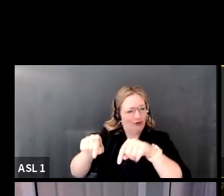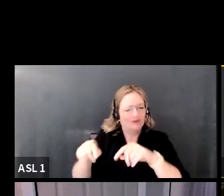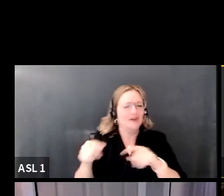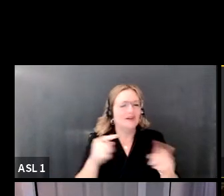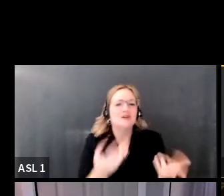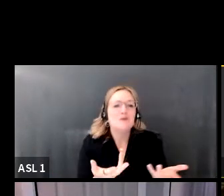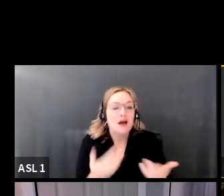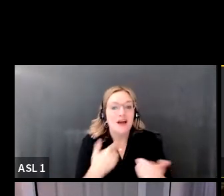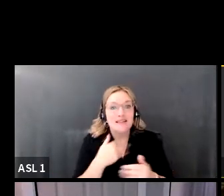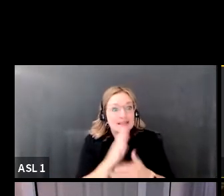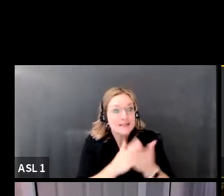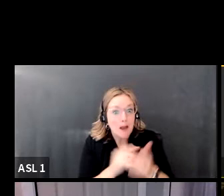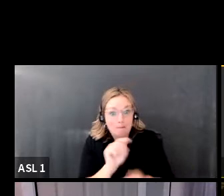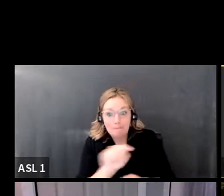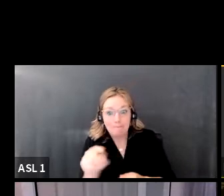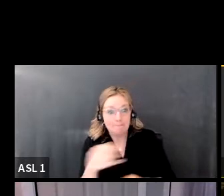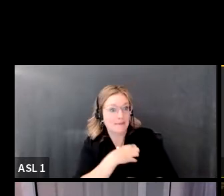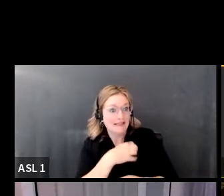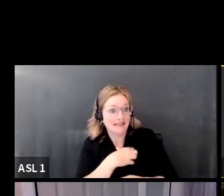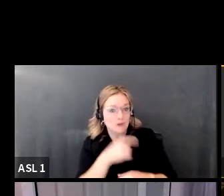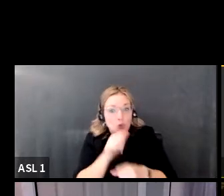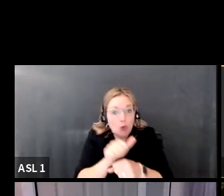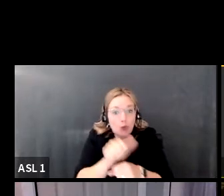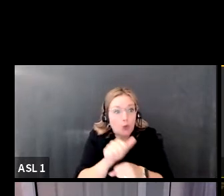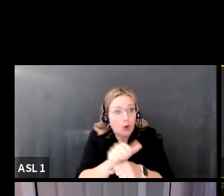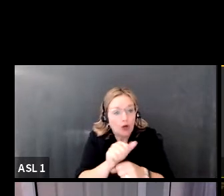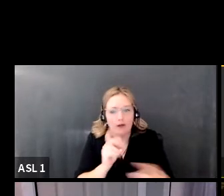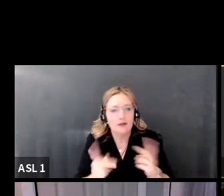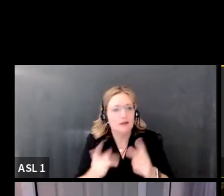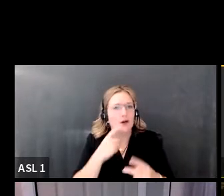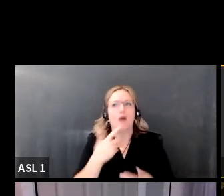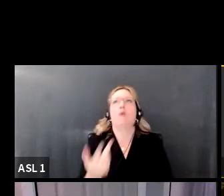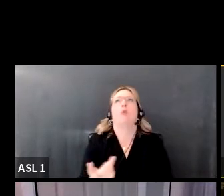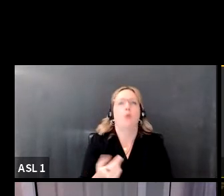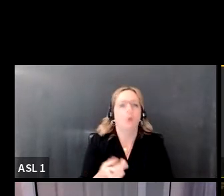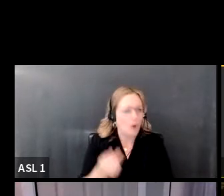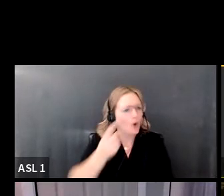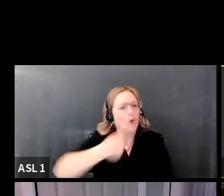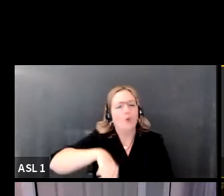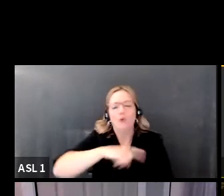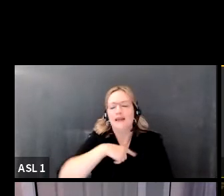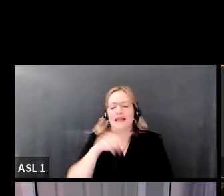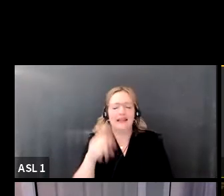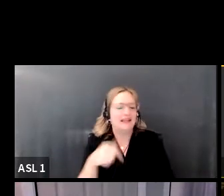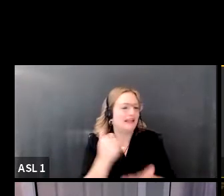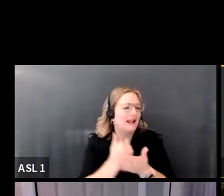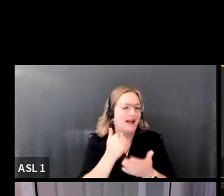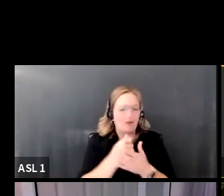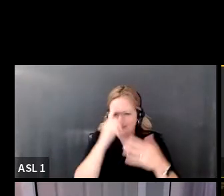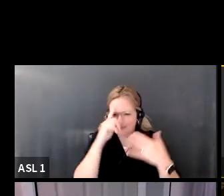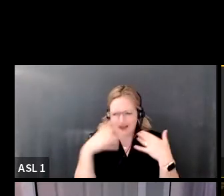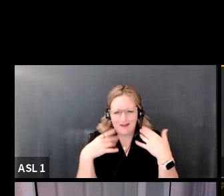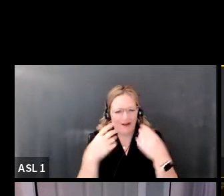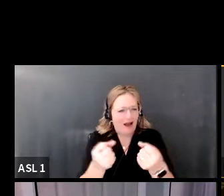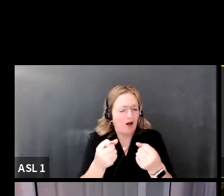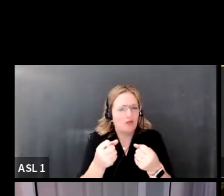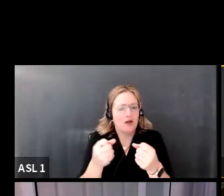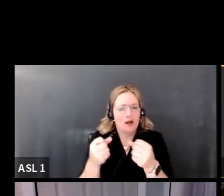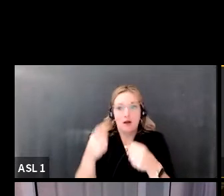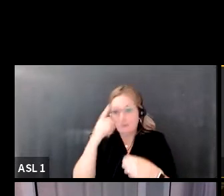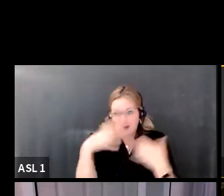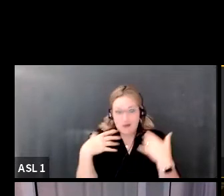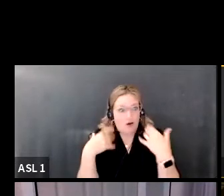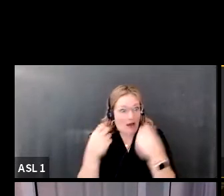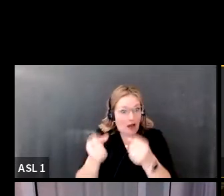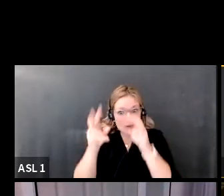police officers on the street they say the same thing that they need help right now with mental health that is one of the fastest growing issues they have